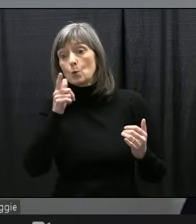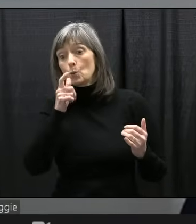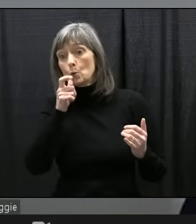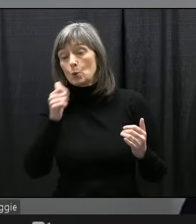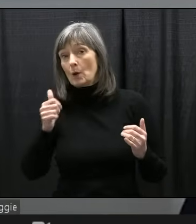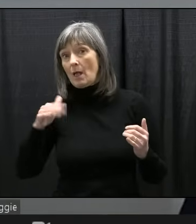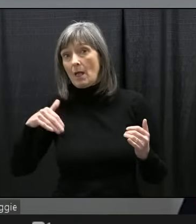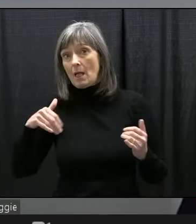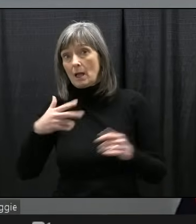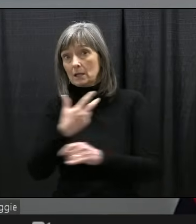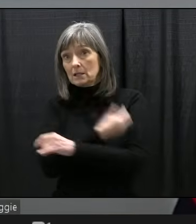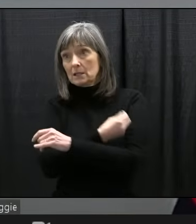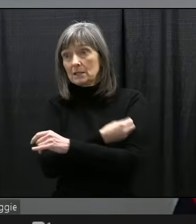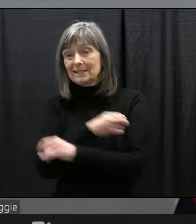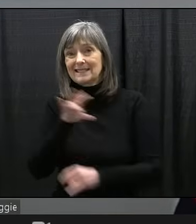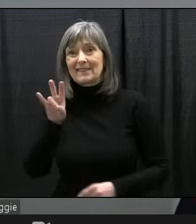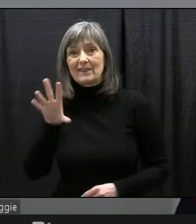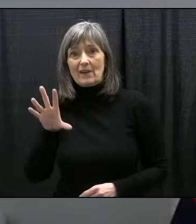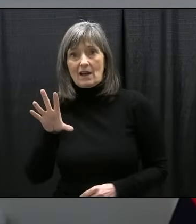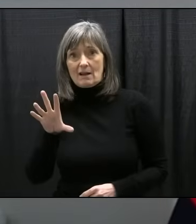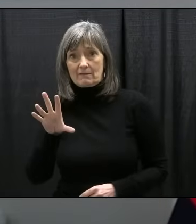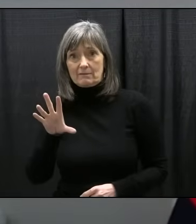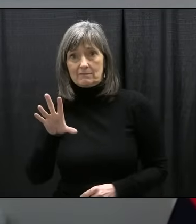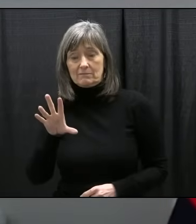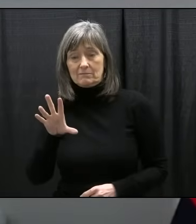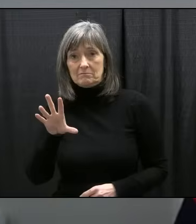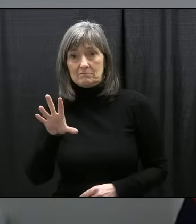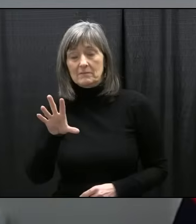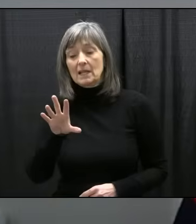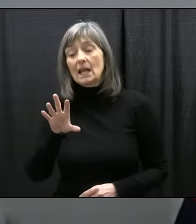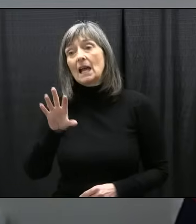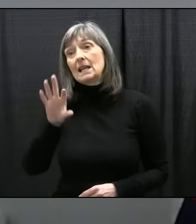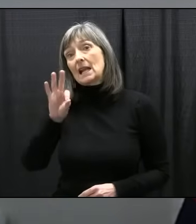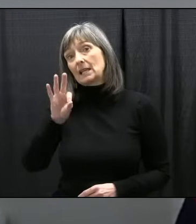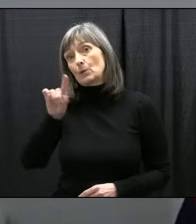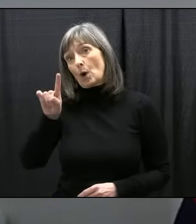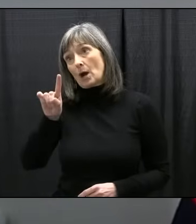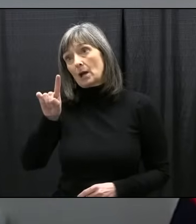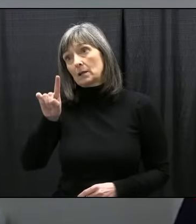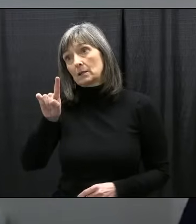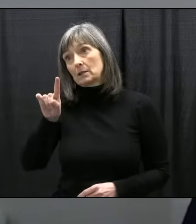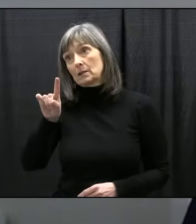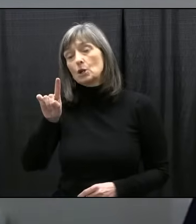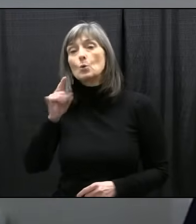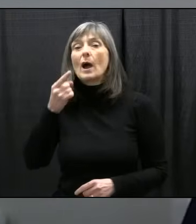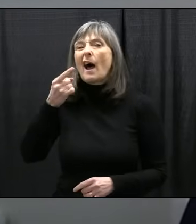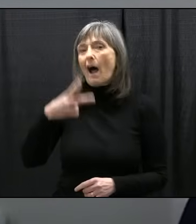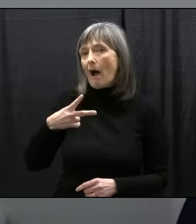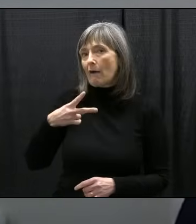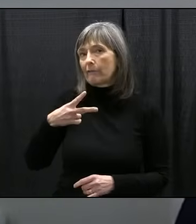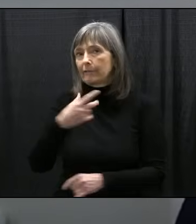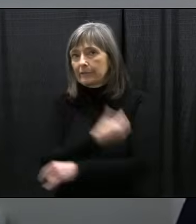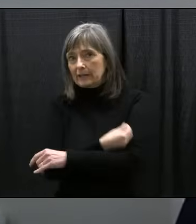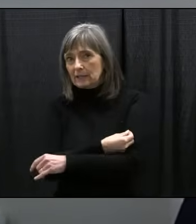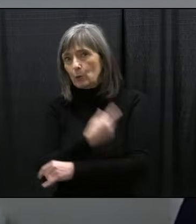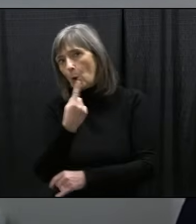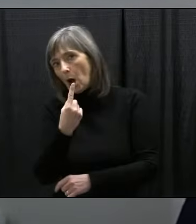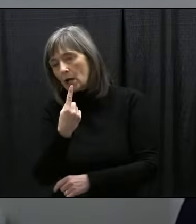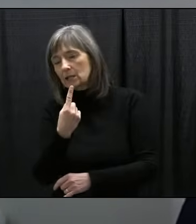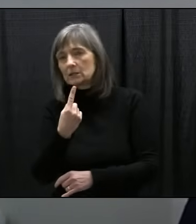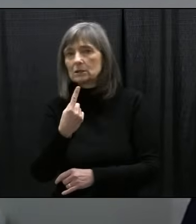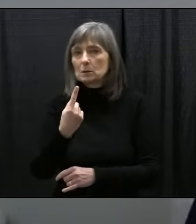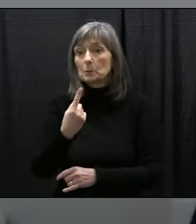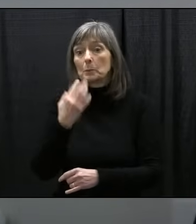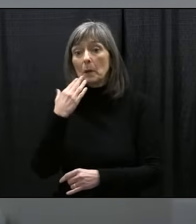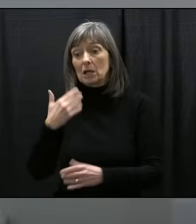that will not be taking the vaccine, and another 91 who are currently partially vaccinated, who will,